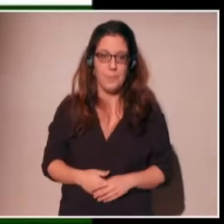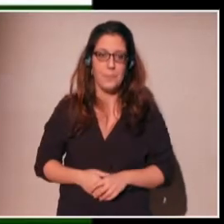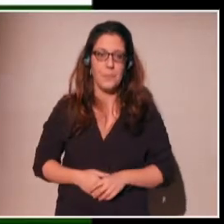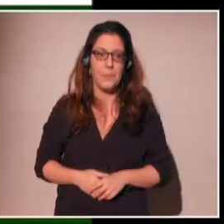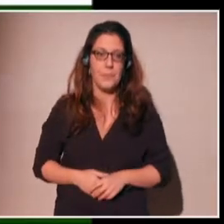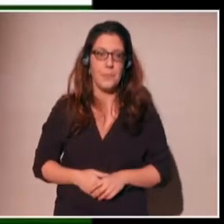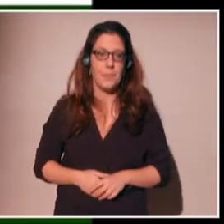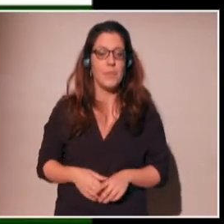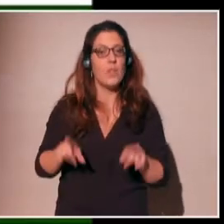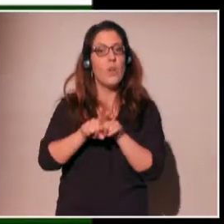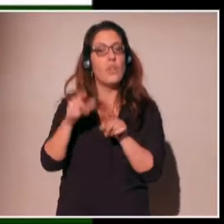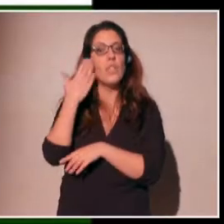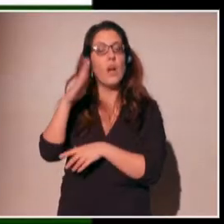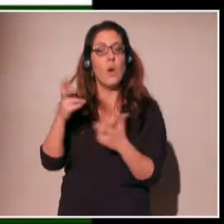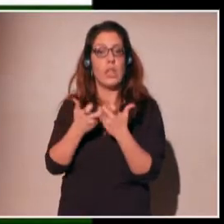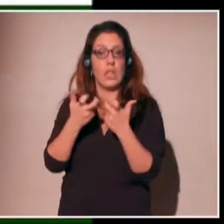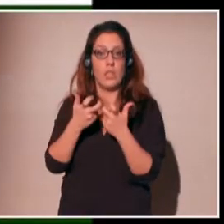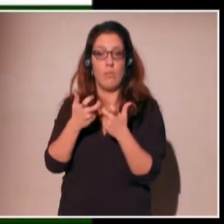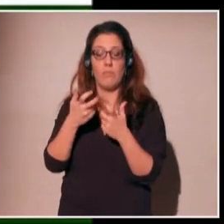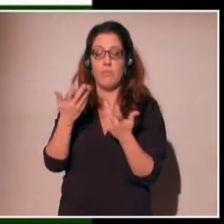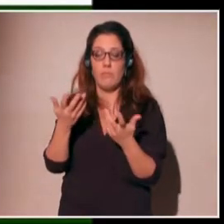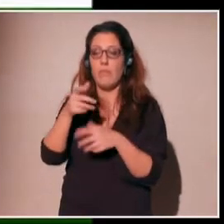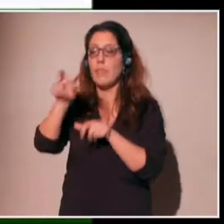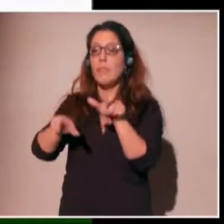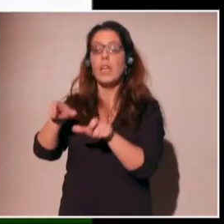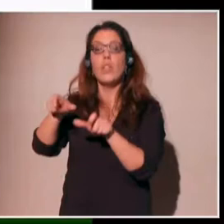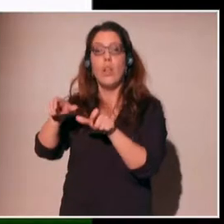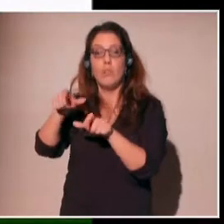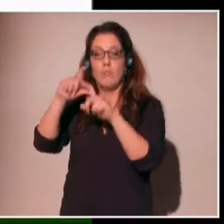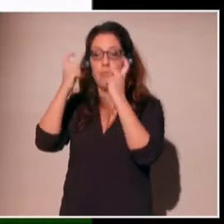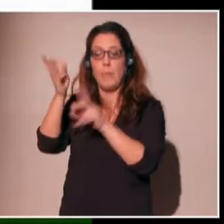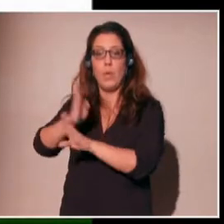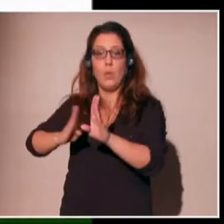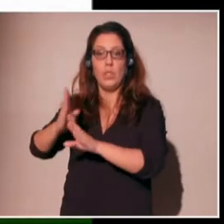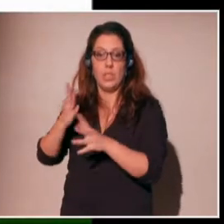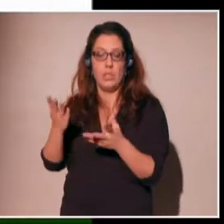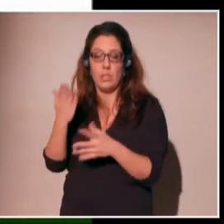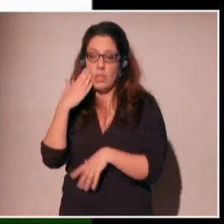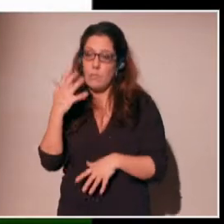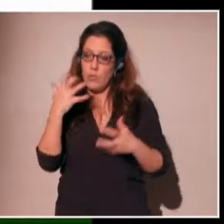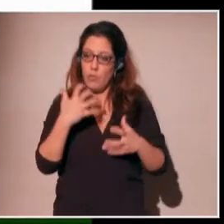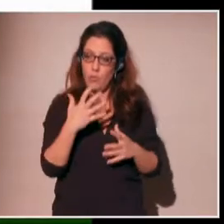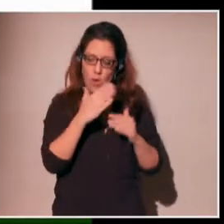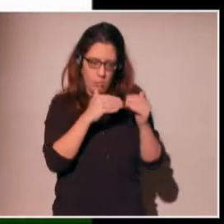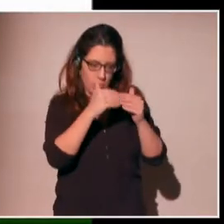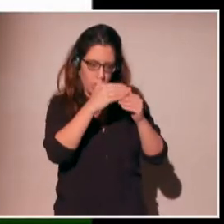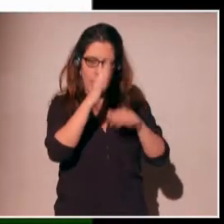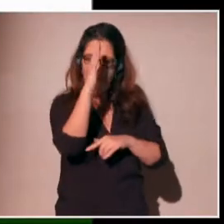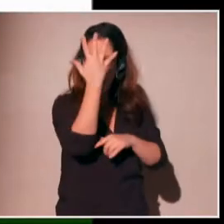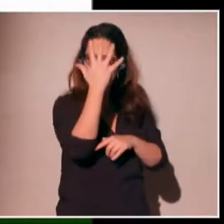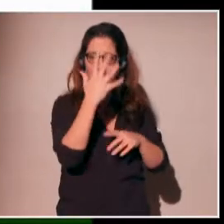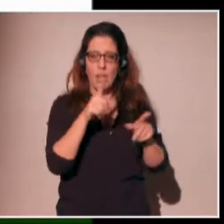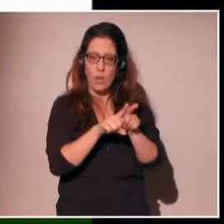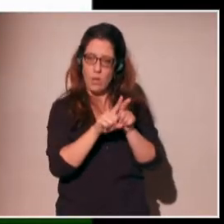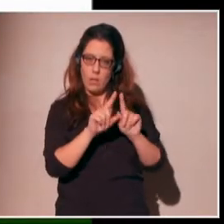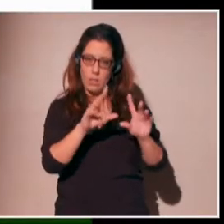a tree, and I want in a few gestures to be able to model the image I have of this tree, the tree is multi-resolution, is also